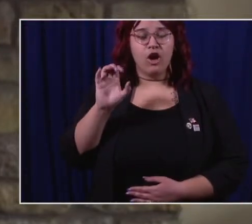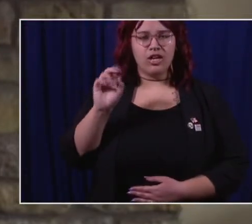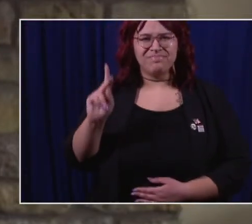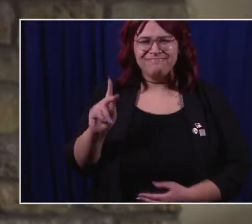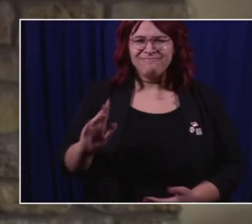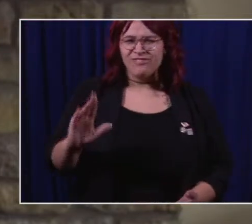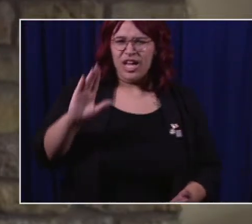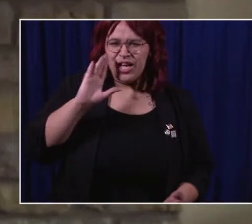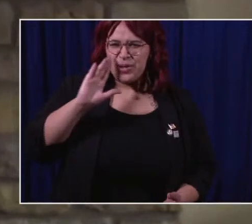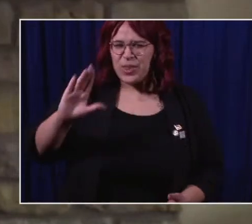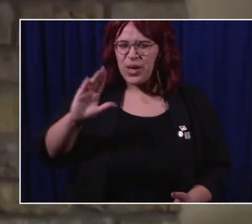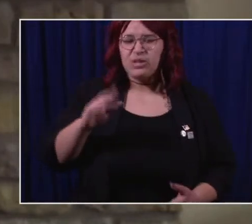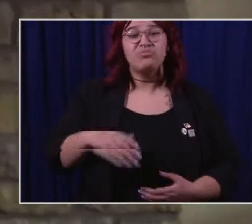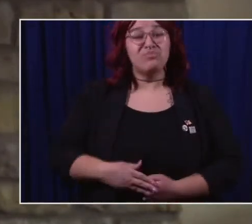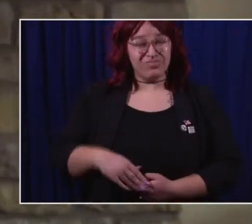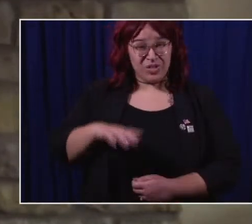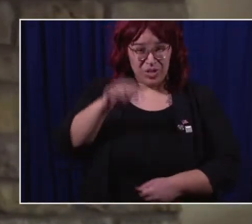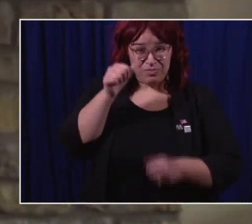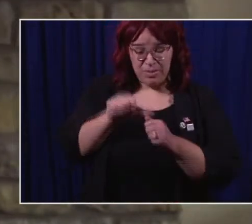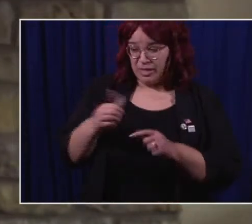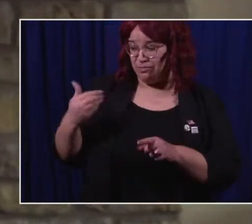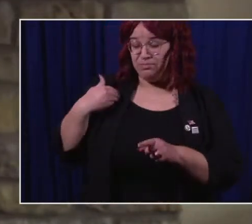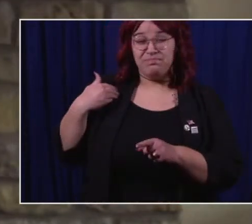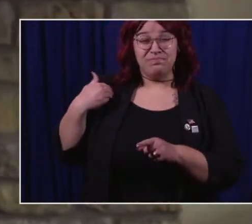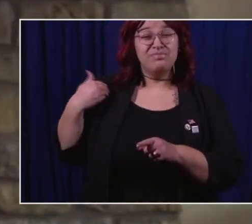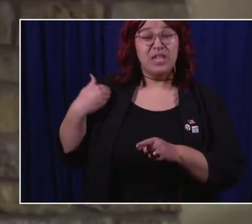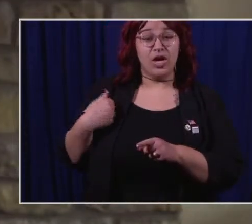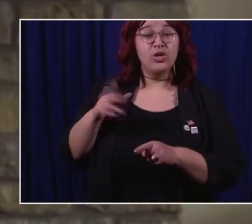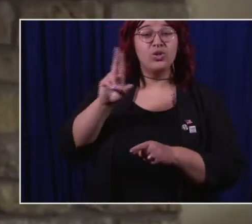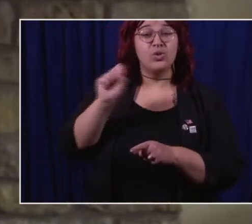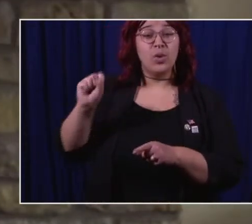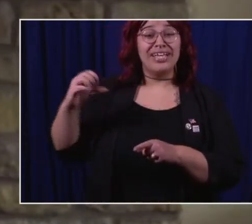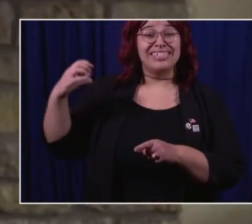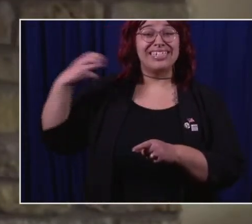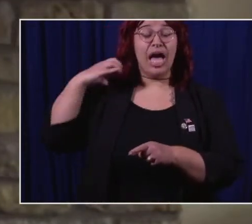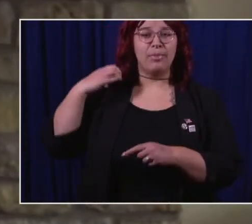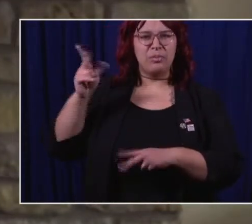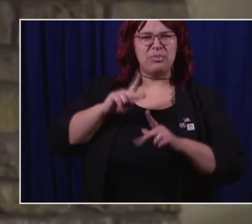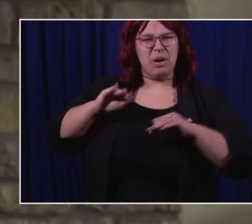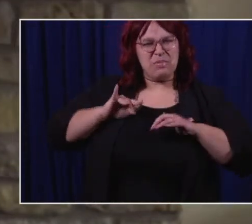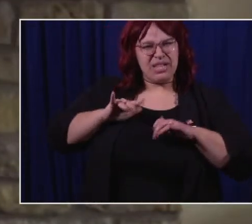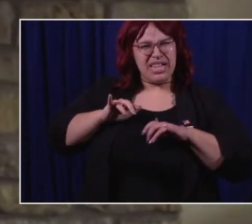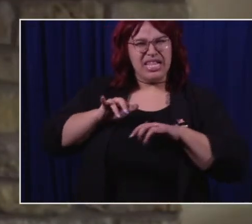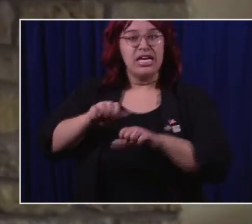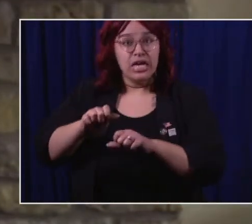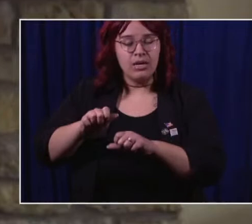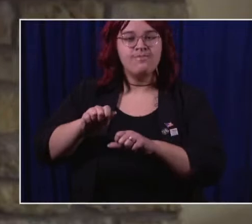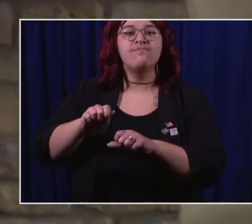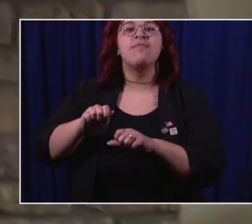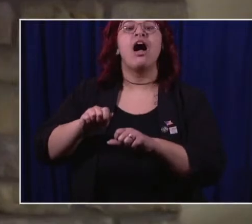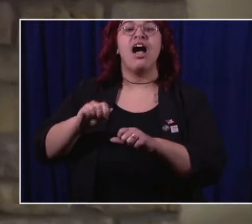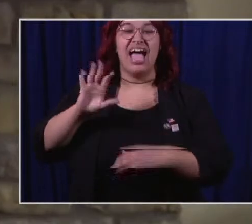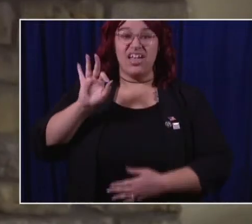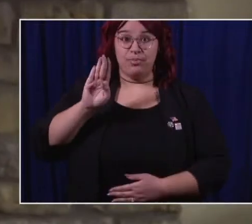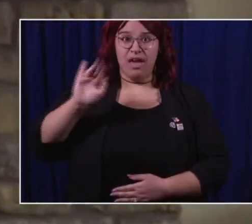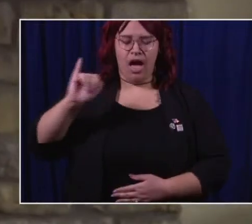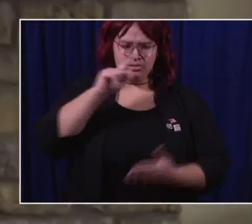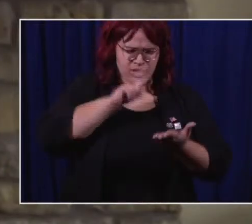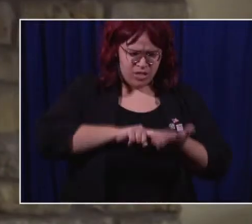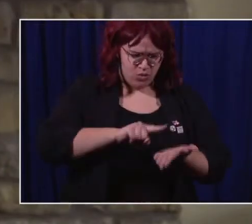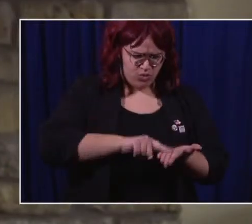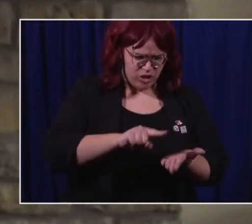to the insurrection at the U.S. Capitol. Accused militants organized what they called basic training outside of Columbus in